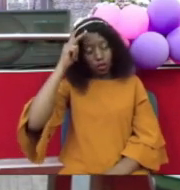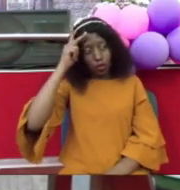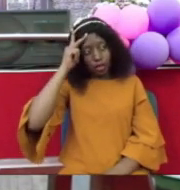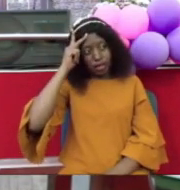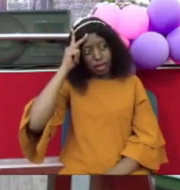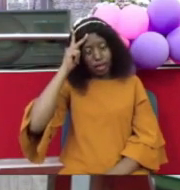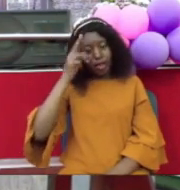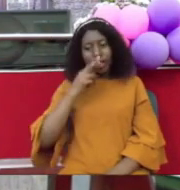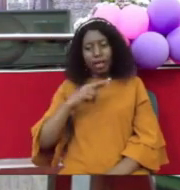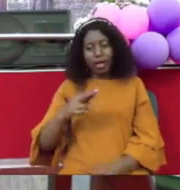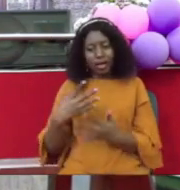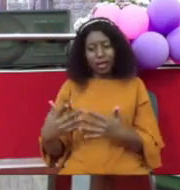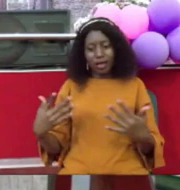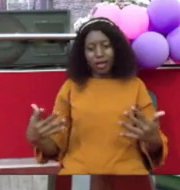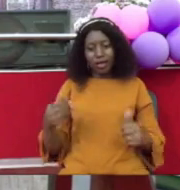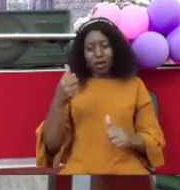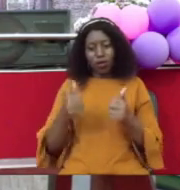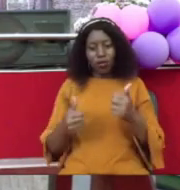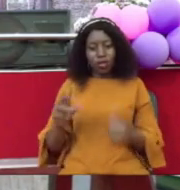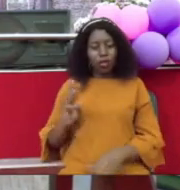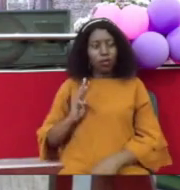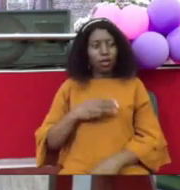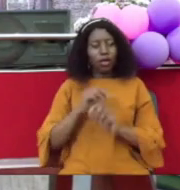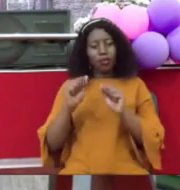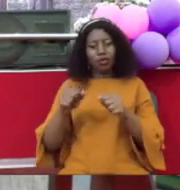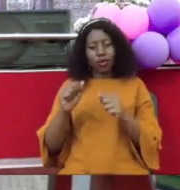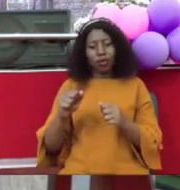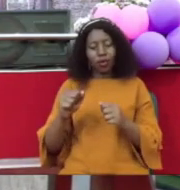that we can correct. Ni mambo ambayo tunaweza tengeza.